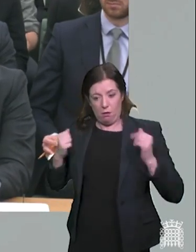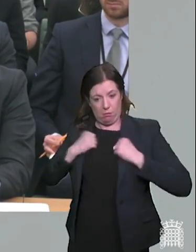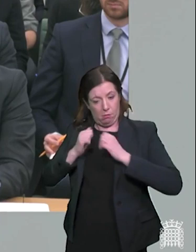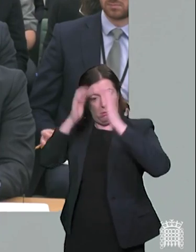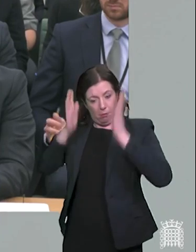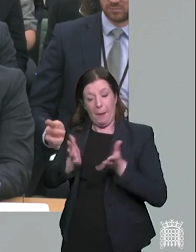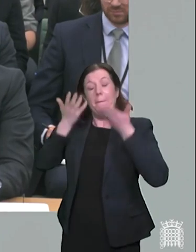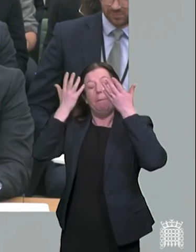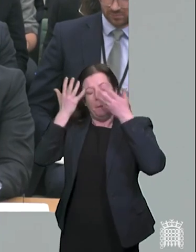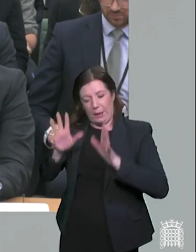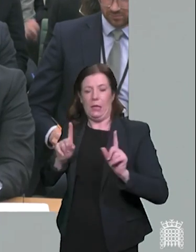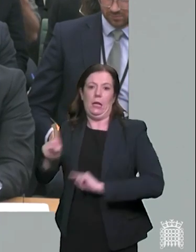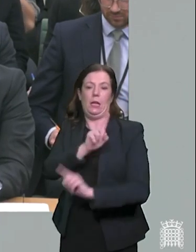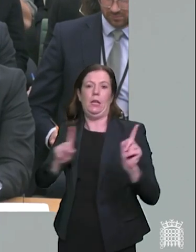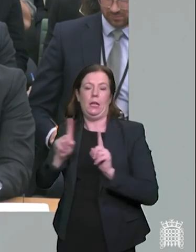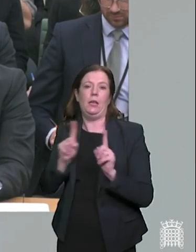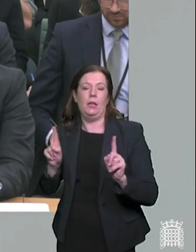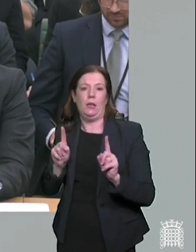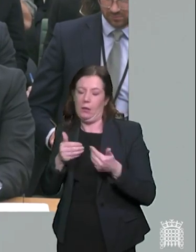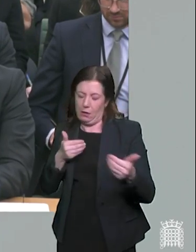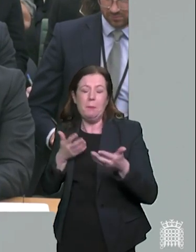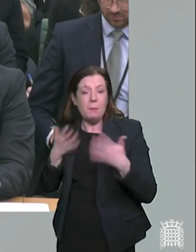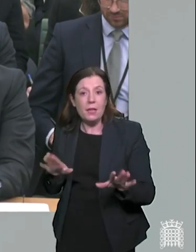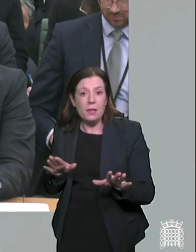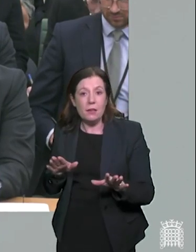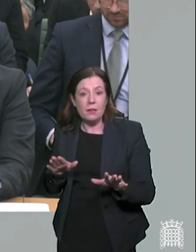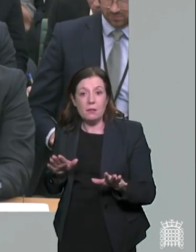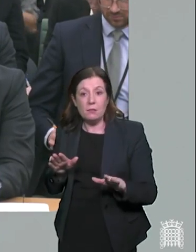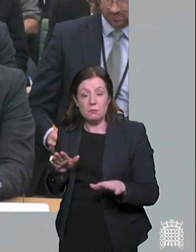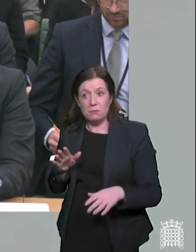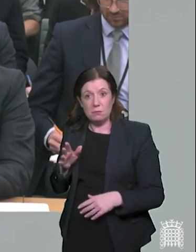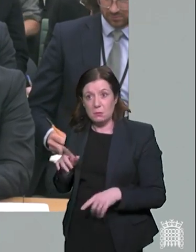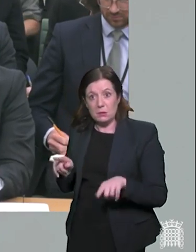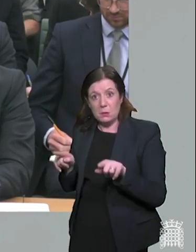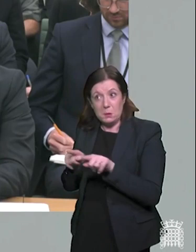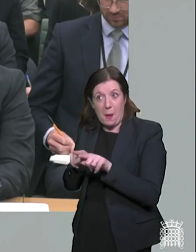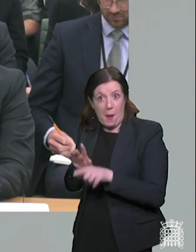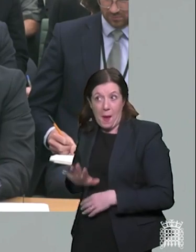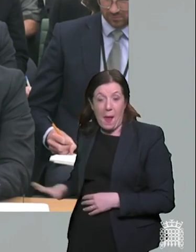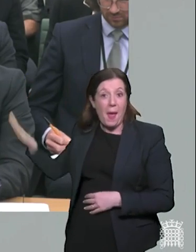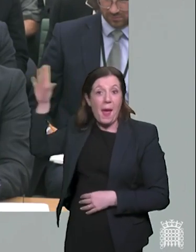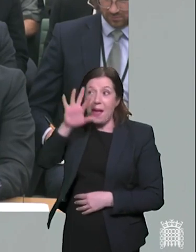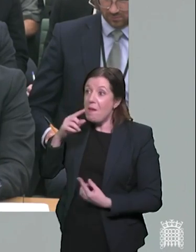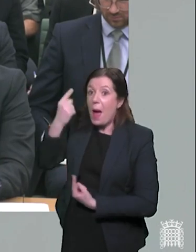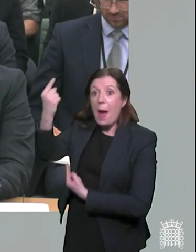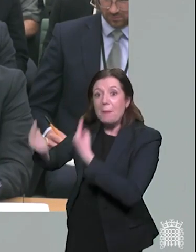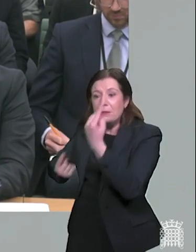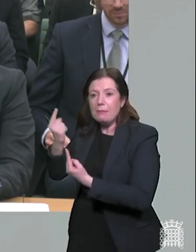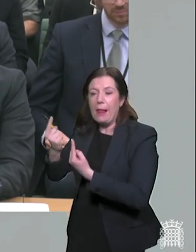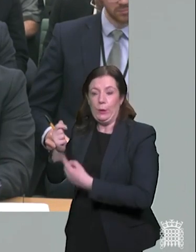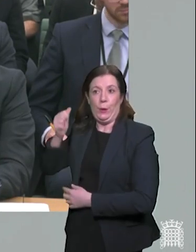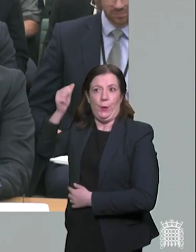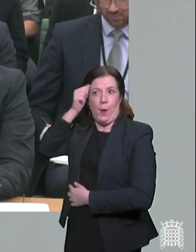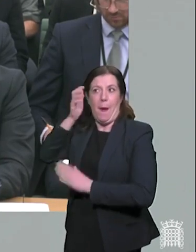I'm sure, by the way, that up and down the country, in spite of people's observance of